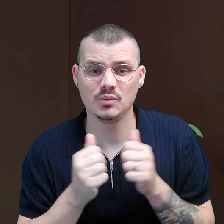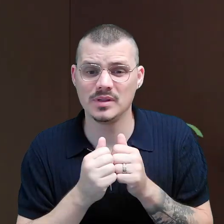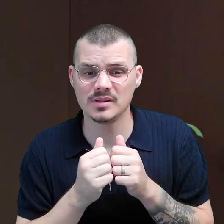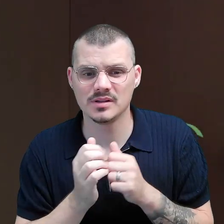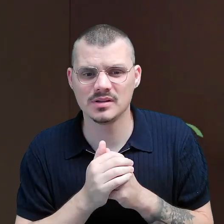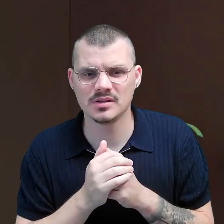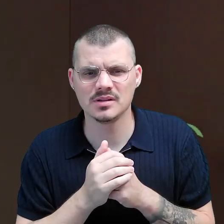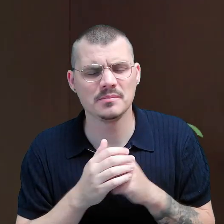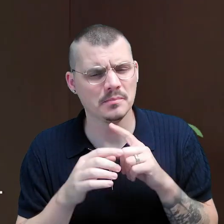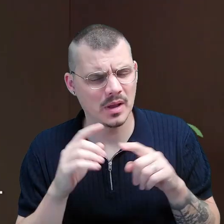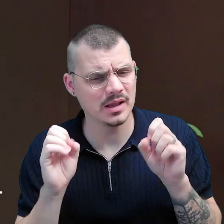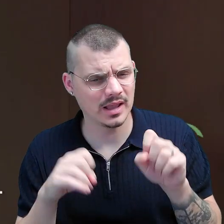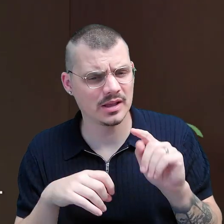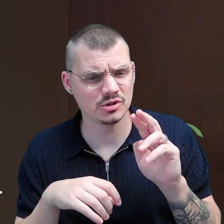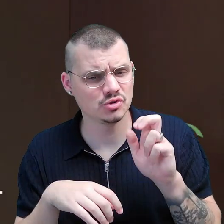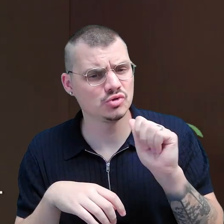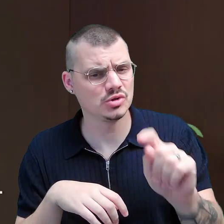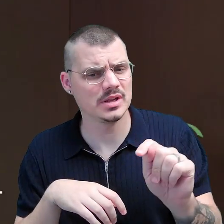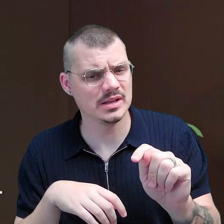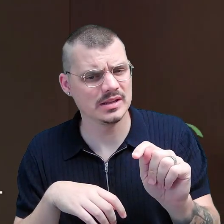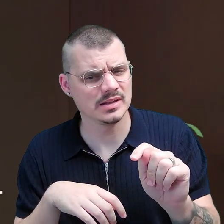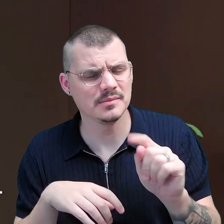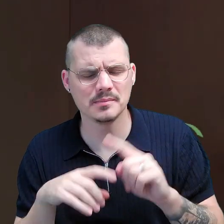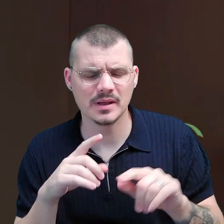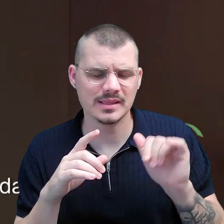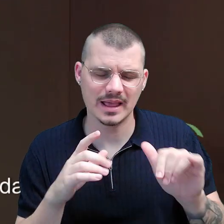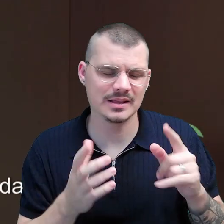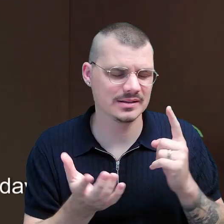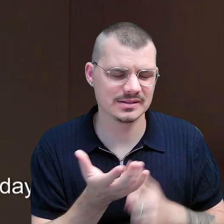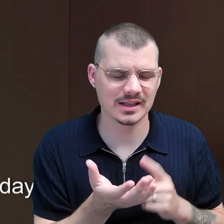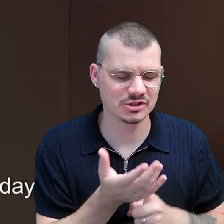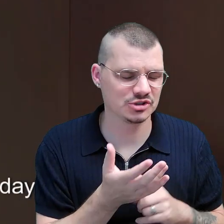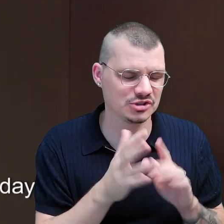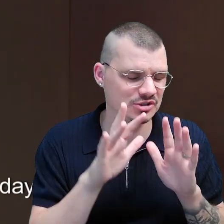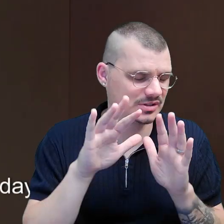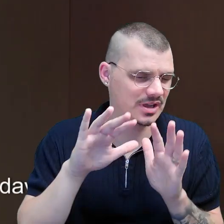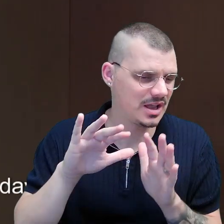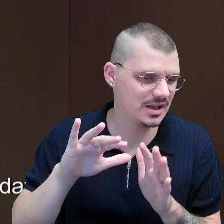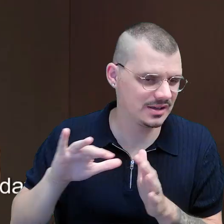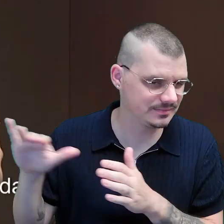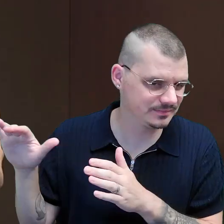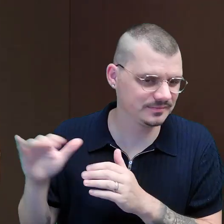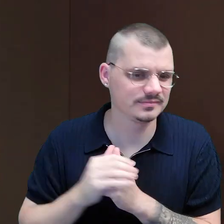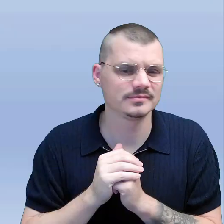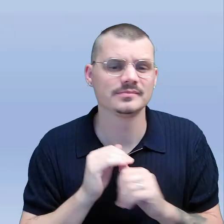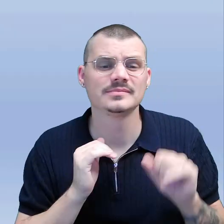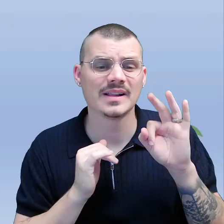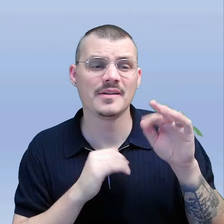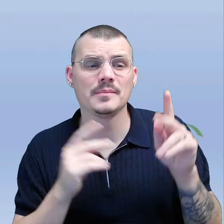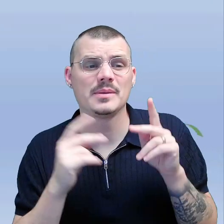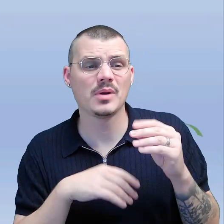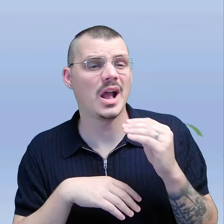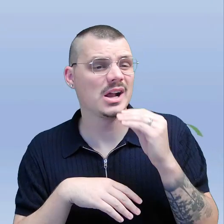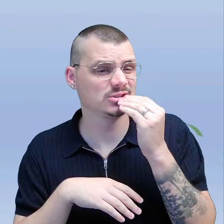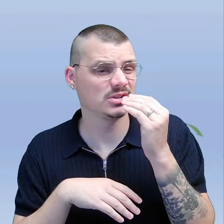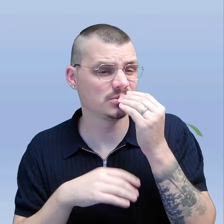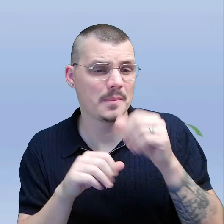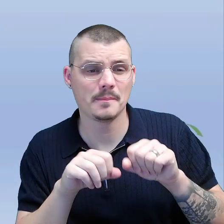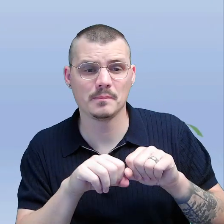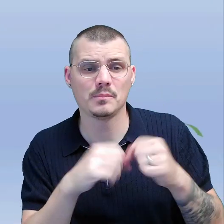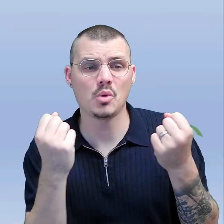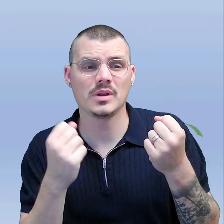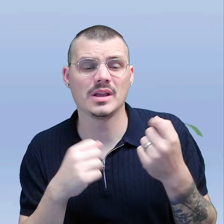with, much more treatable than you'd think, but that's another discussion for another day. If people